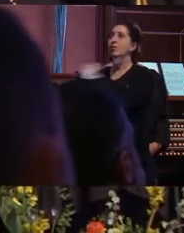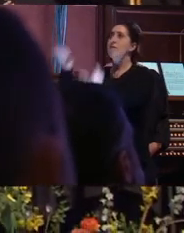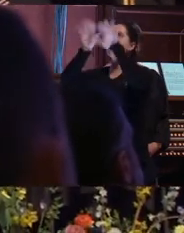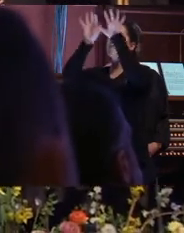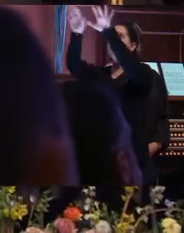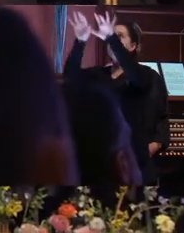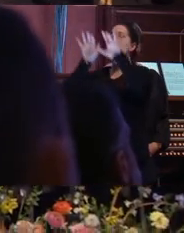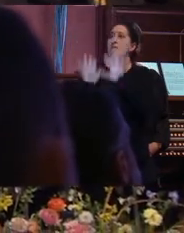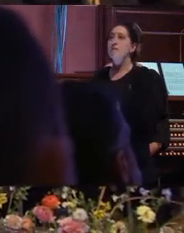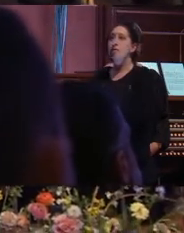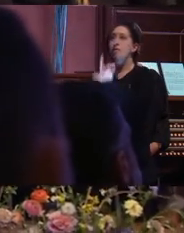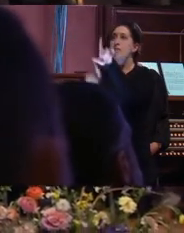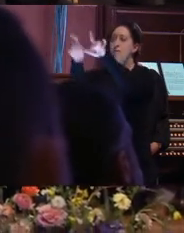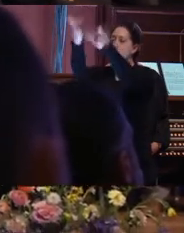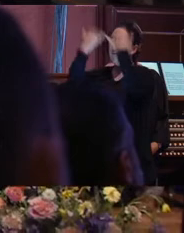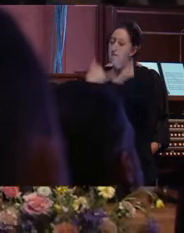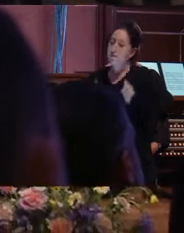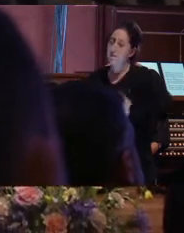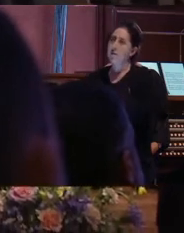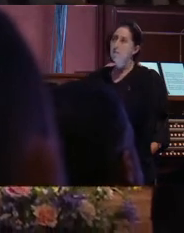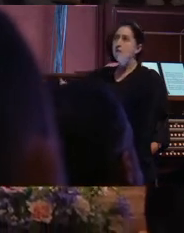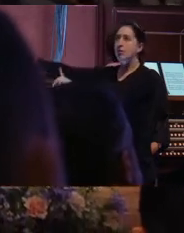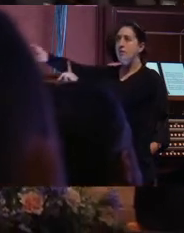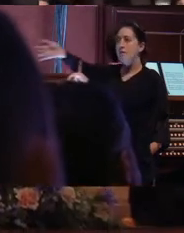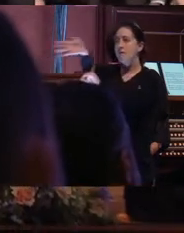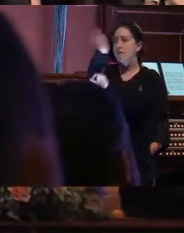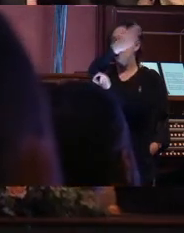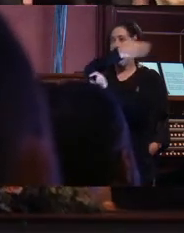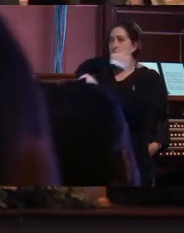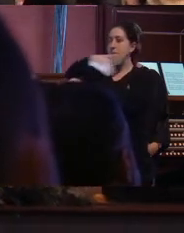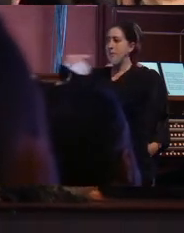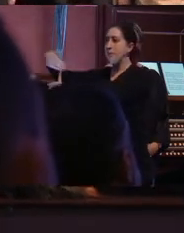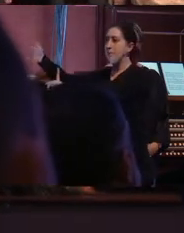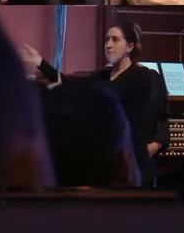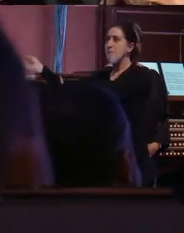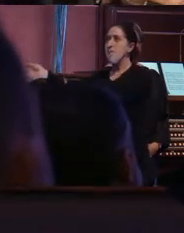Star-spangled banner yet